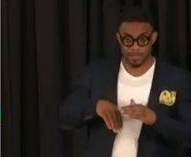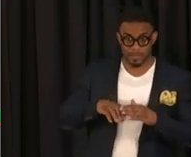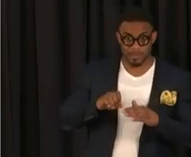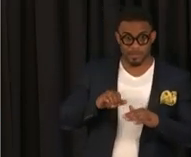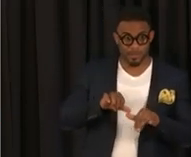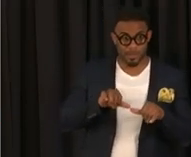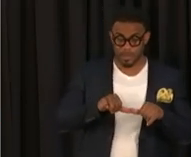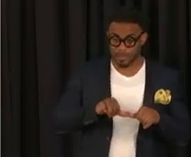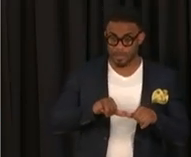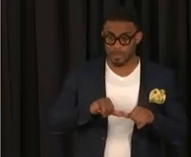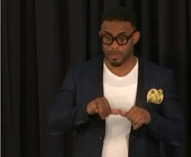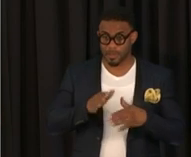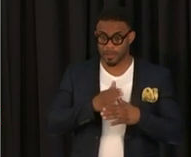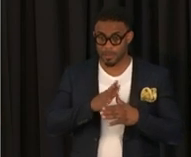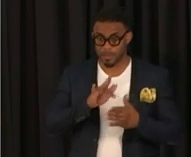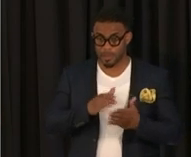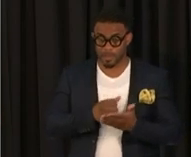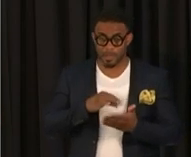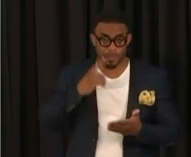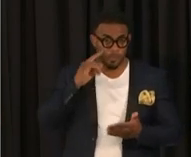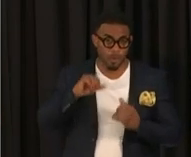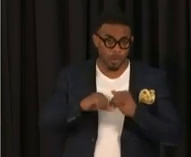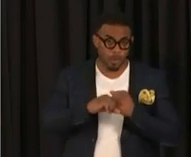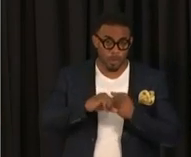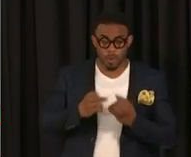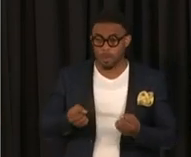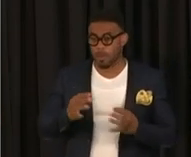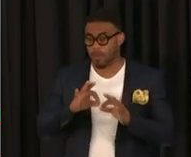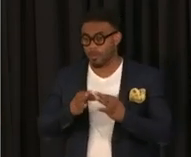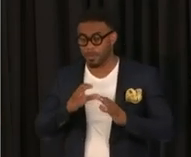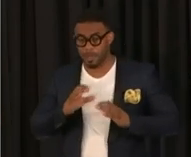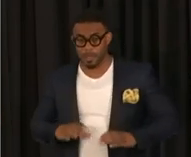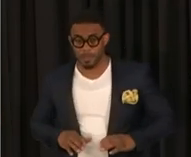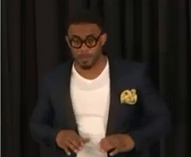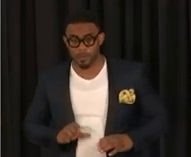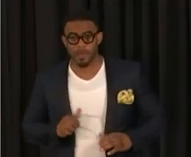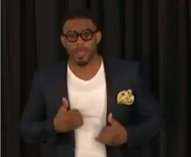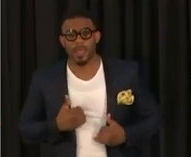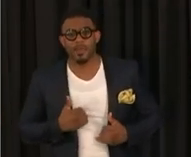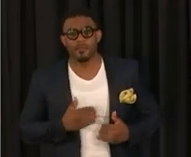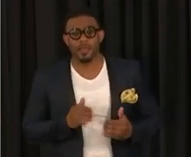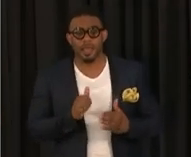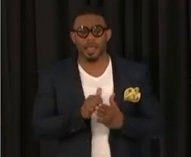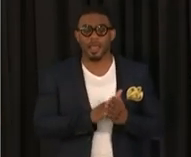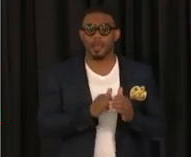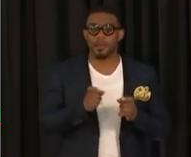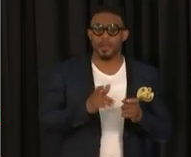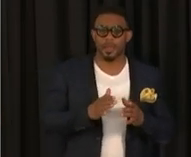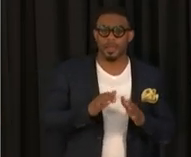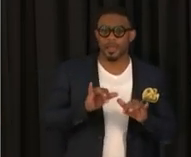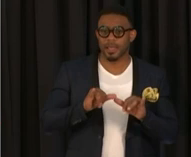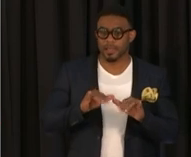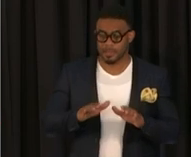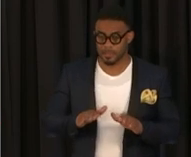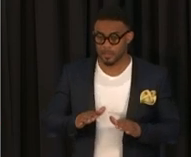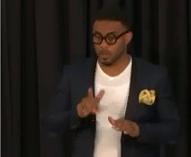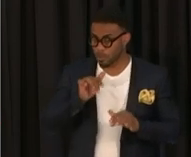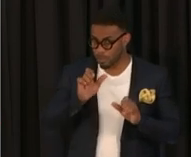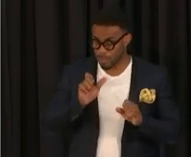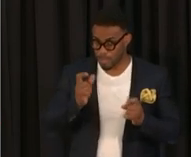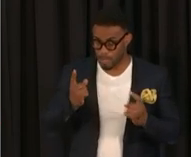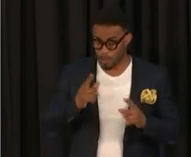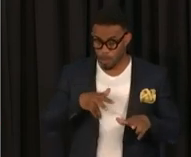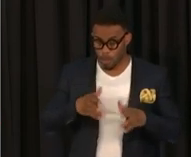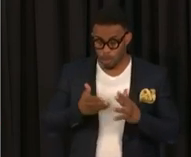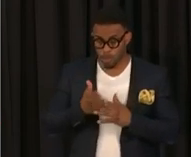less of area median income. For commercial and multifamily customers, we have account managers and engineers who